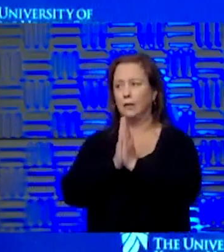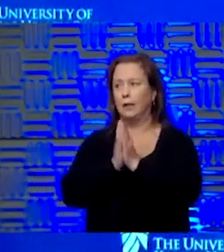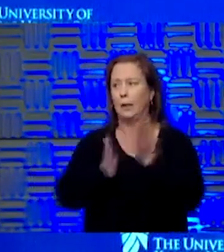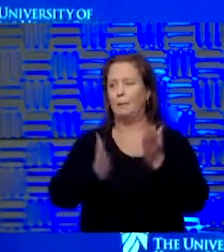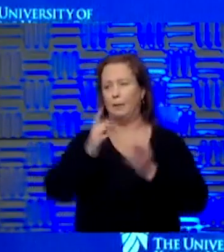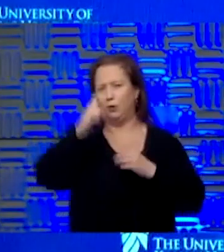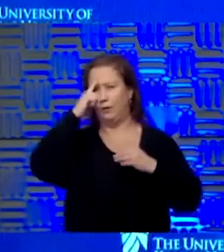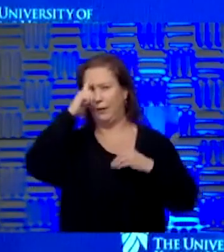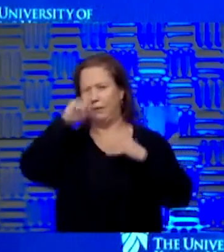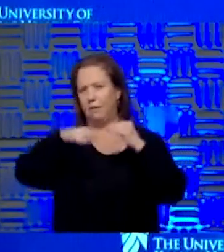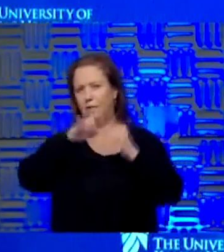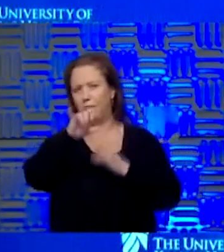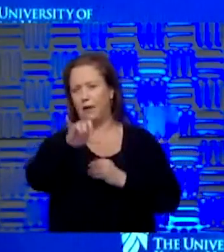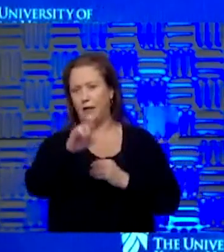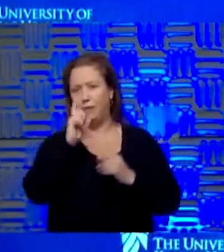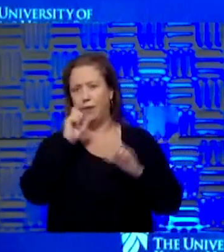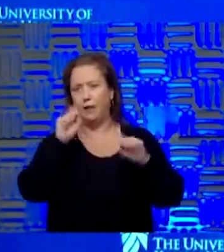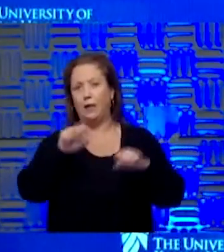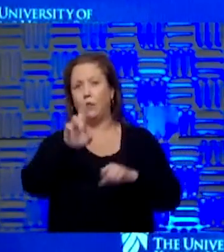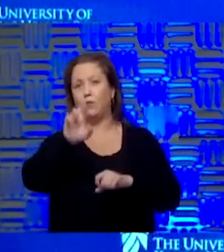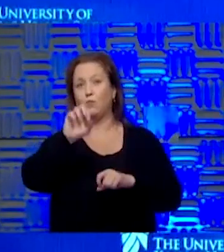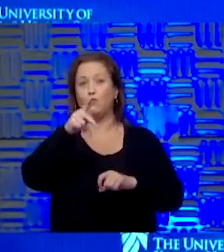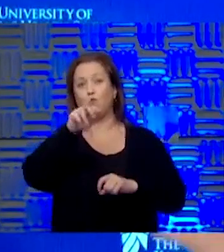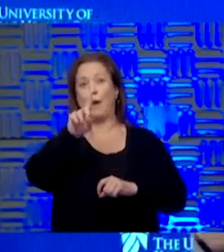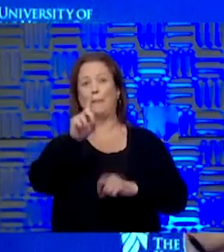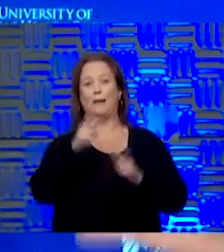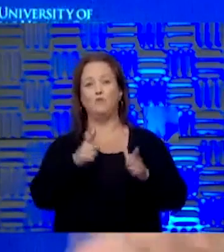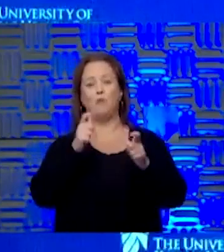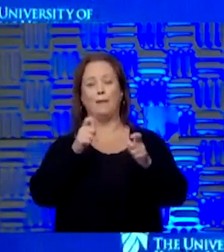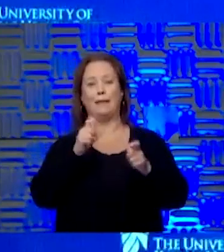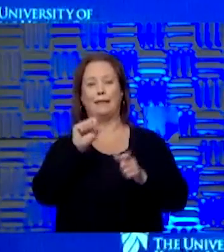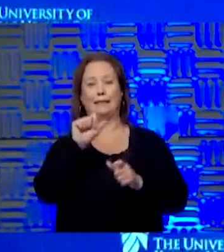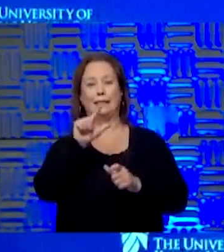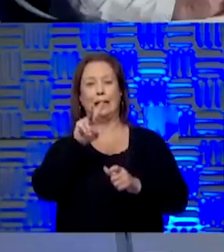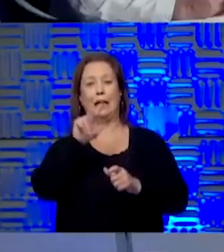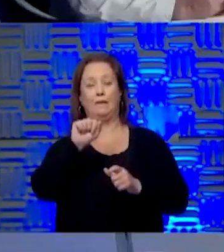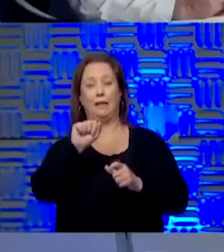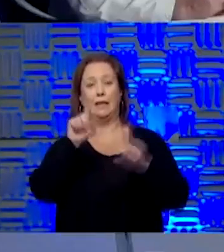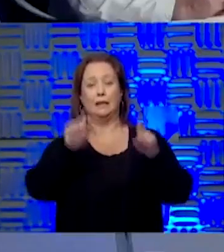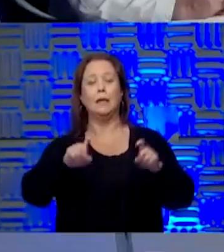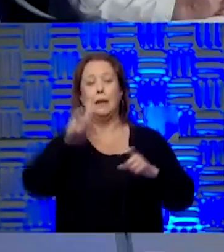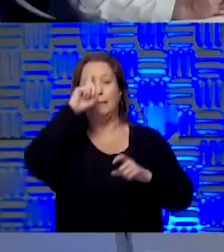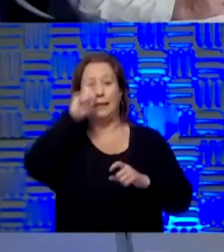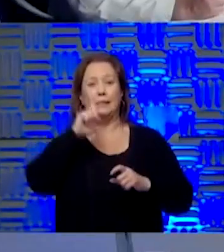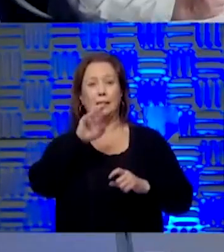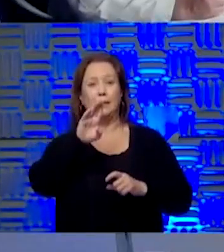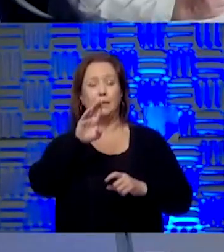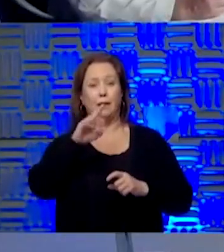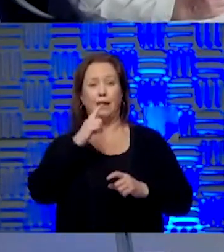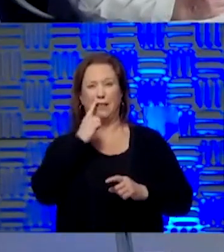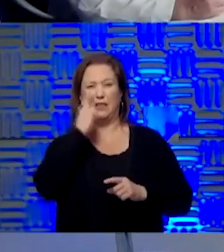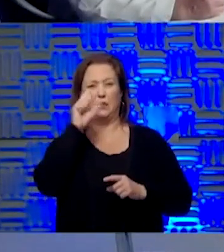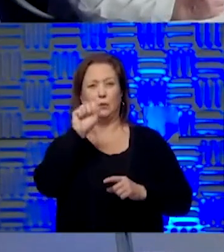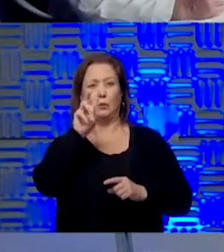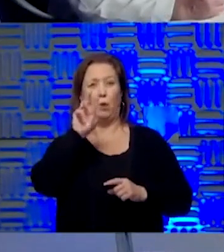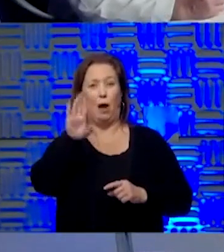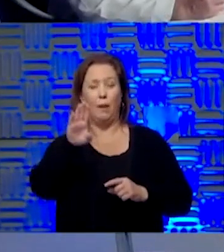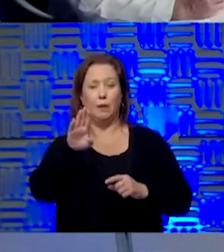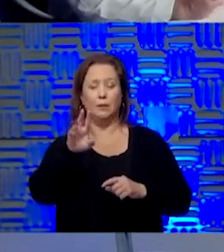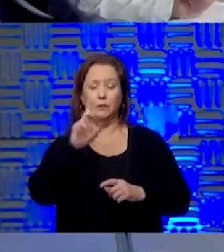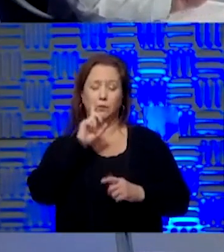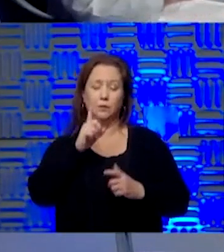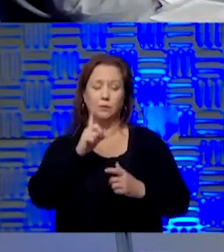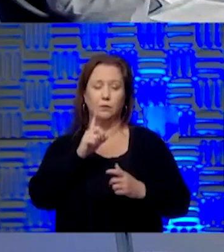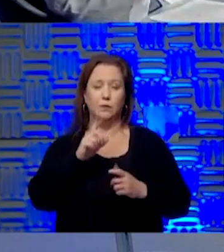should all be thinking about that if we can get rapid salival testing, because there are side effects from a lot of brain biopsies. Right, absolutely. And if there's an easier test, and we've always